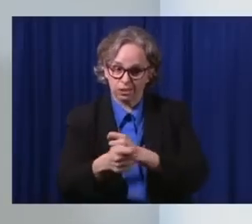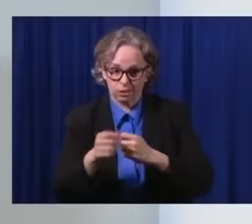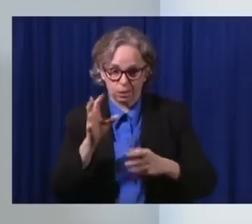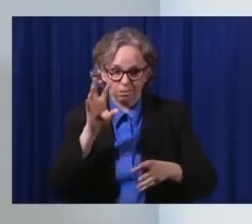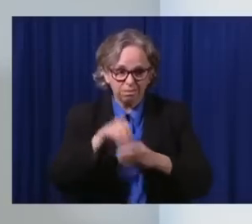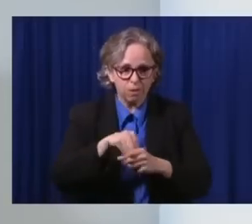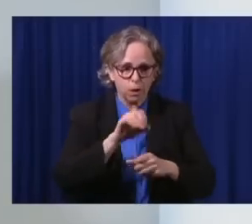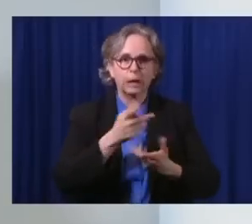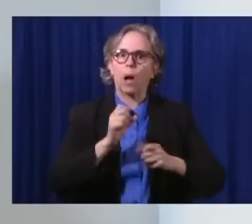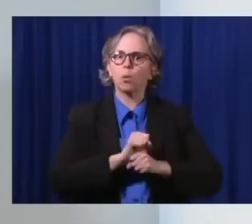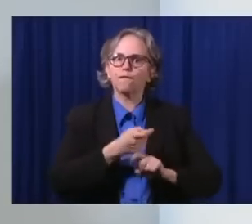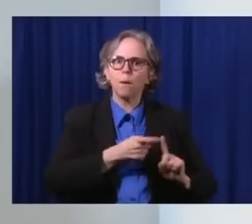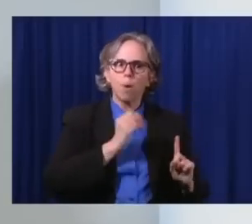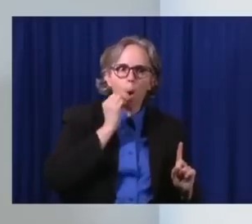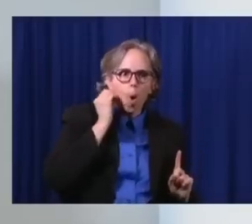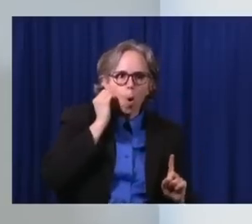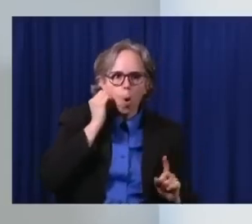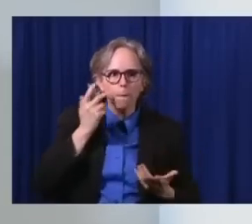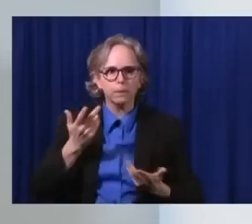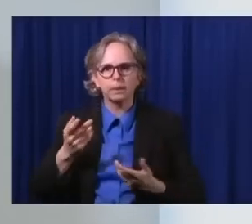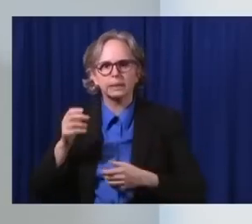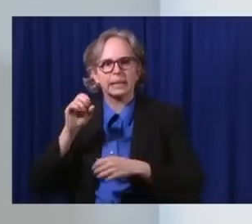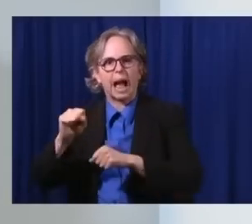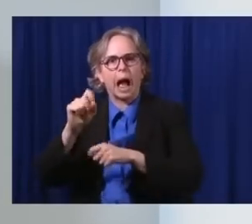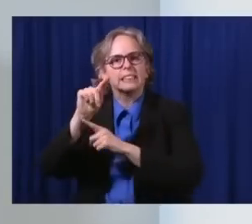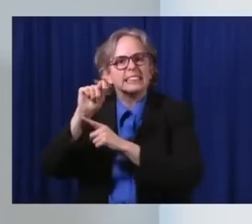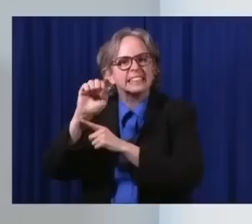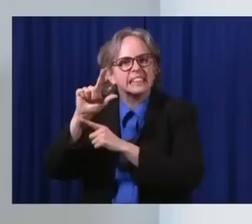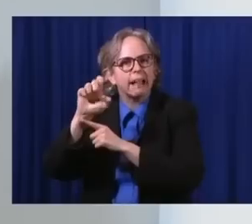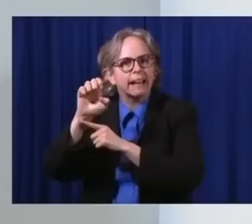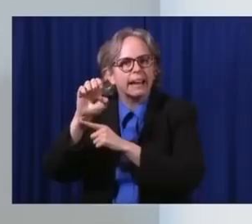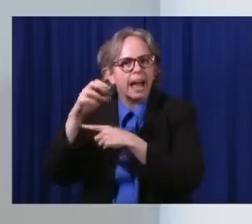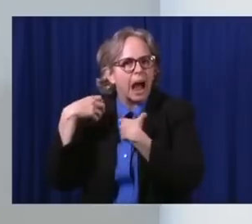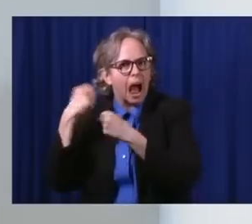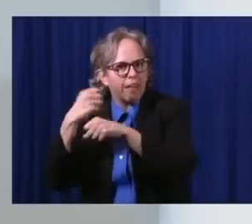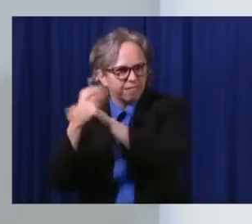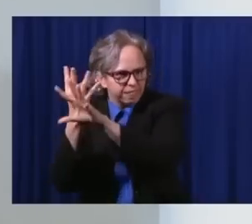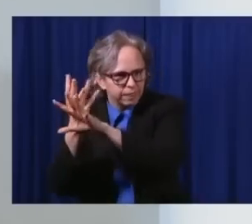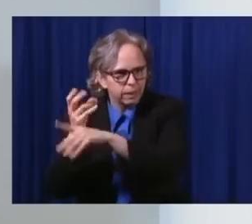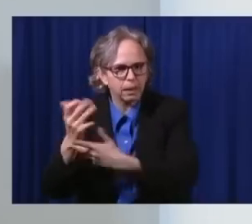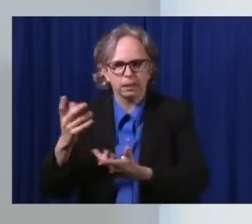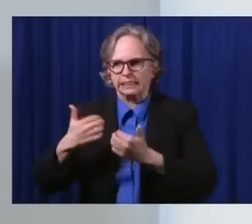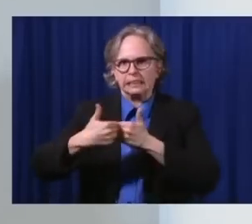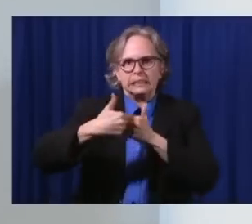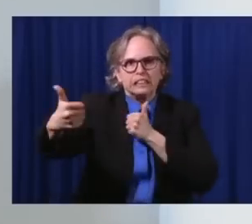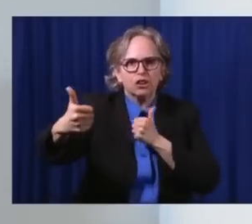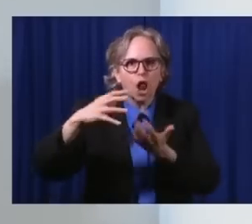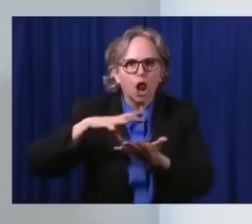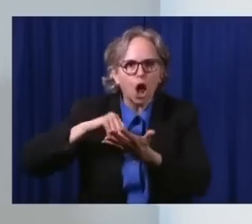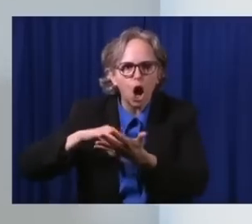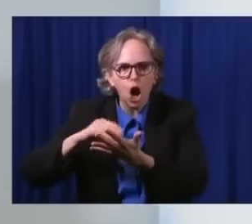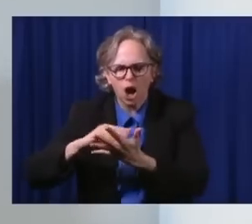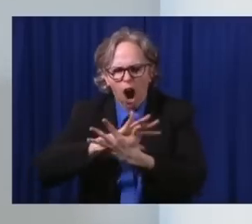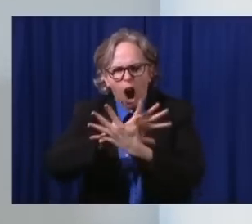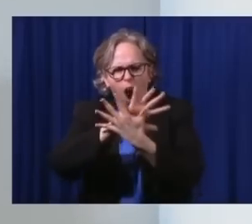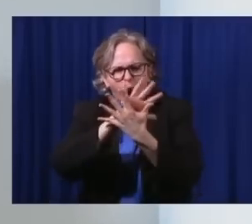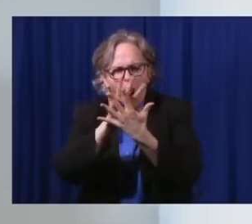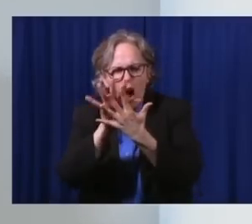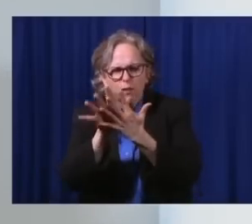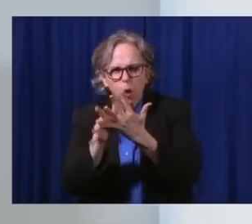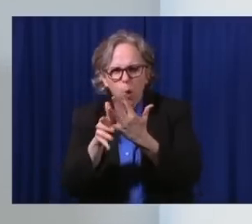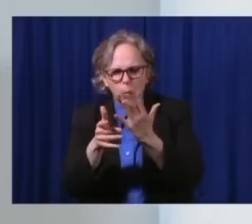distance working, distance learning, and as you talk with businesses and they look at what that future looks like for